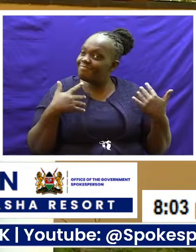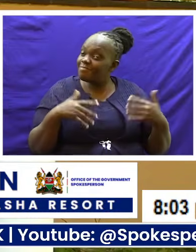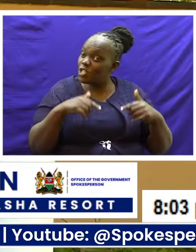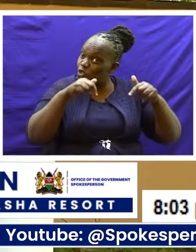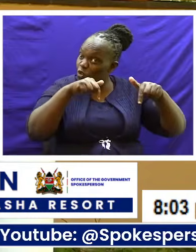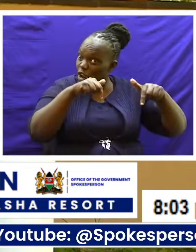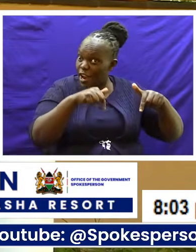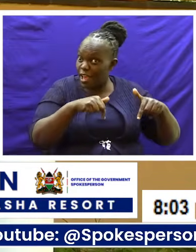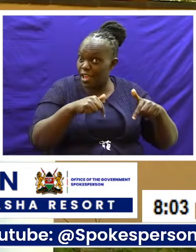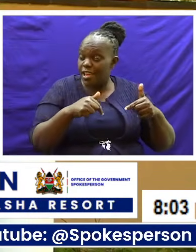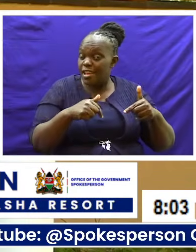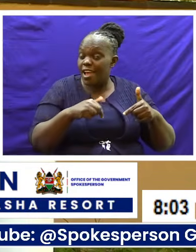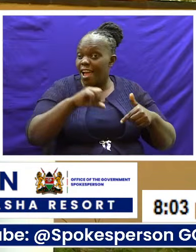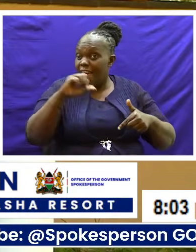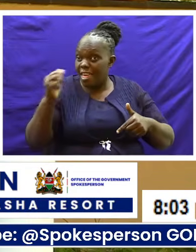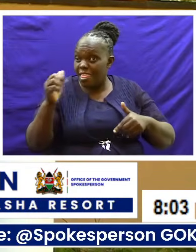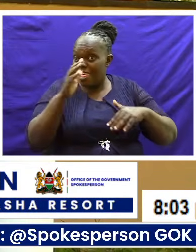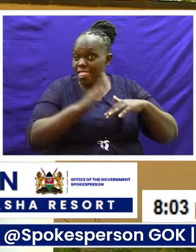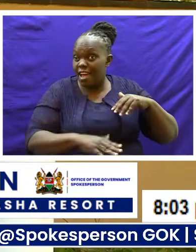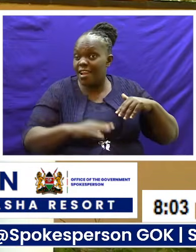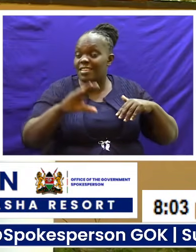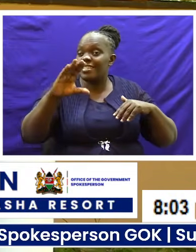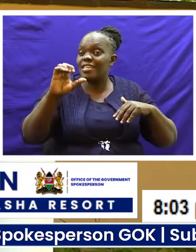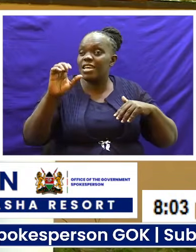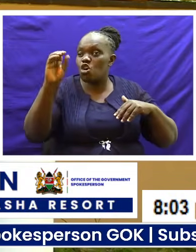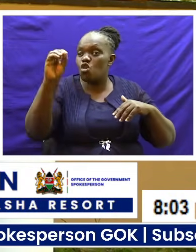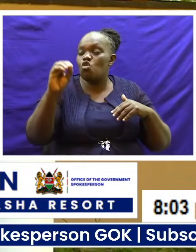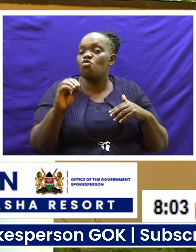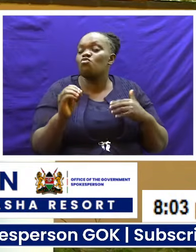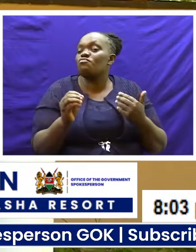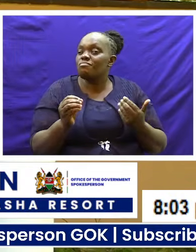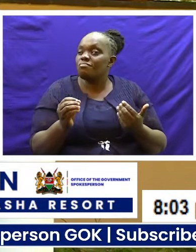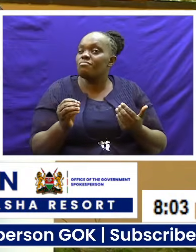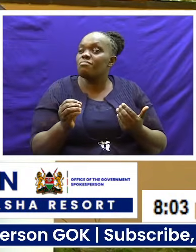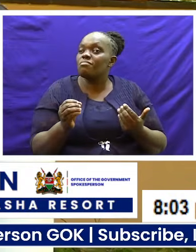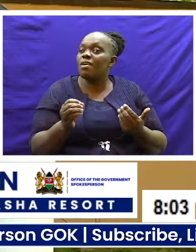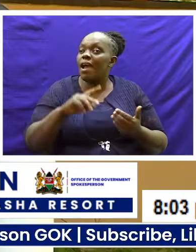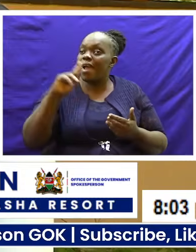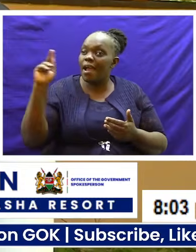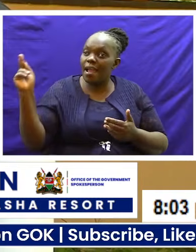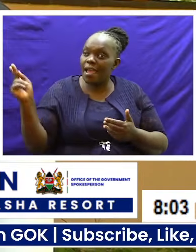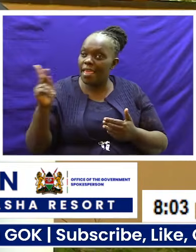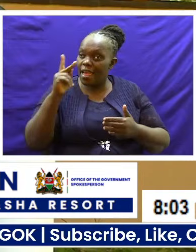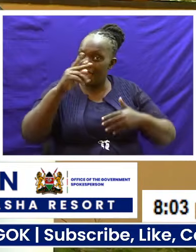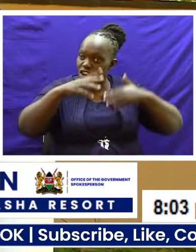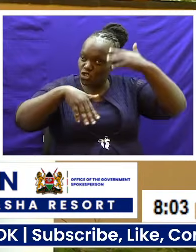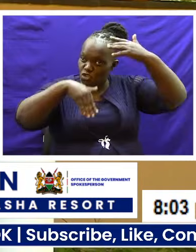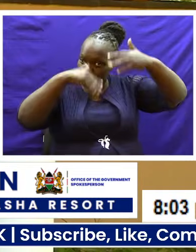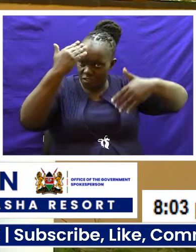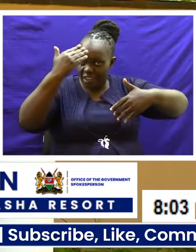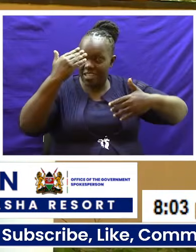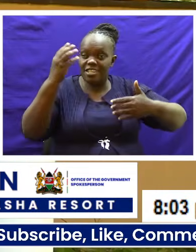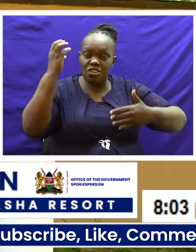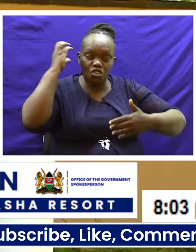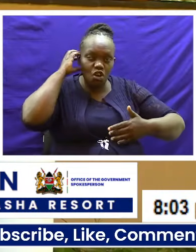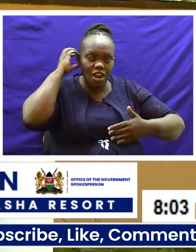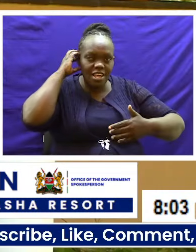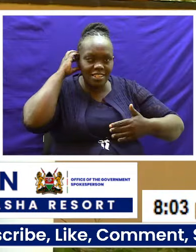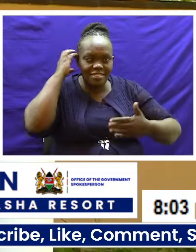Today, we have none other than the CEO of the Kenya University